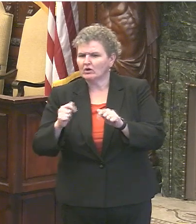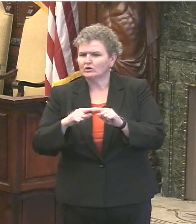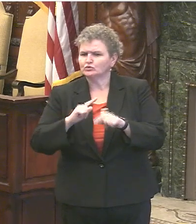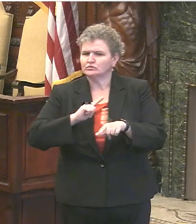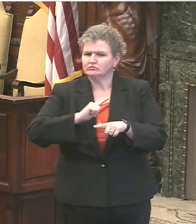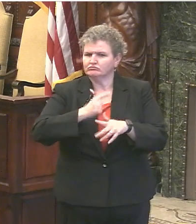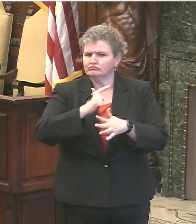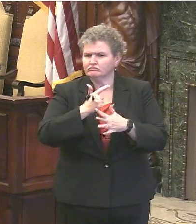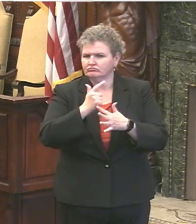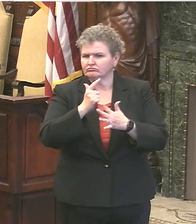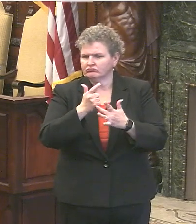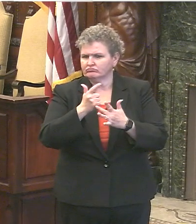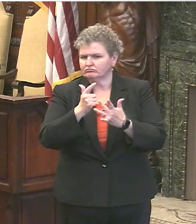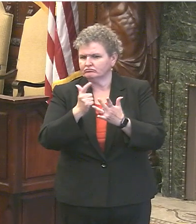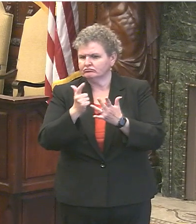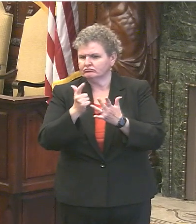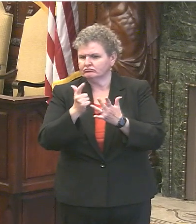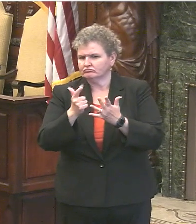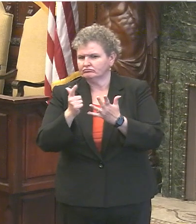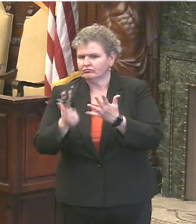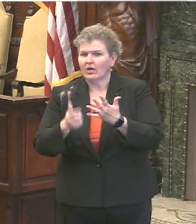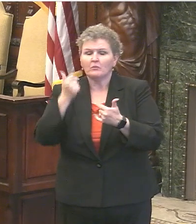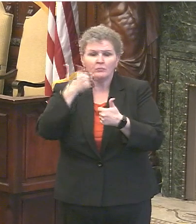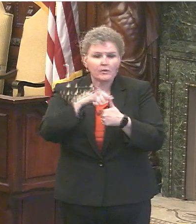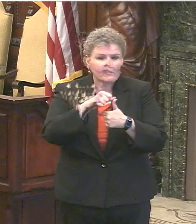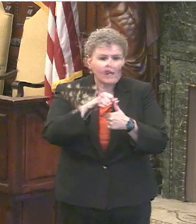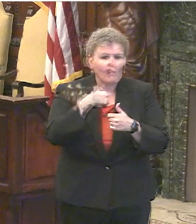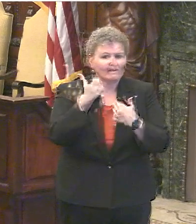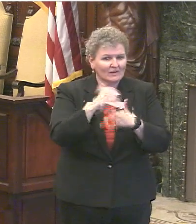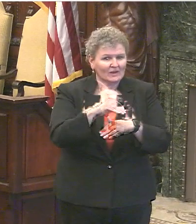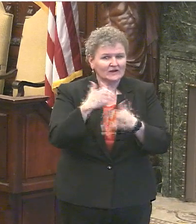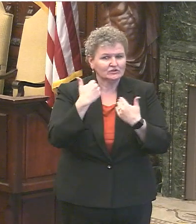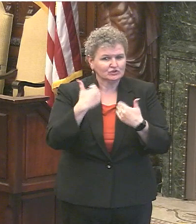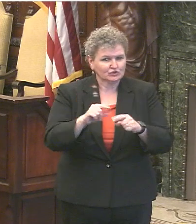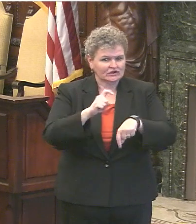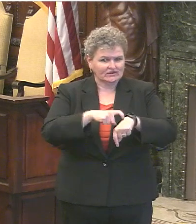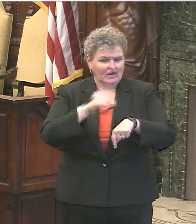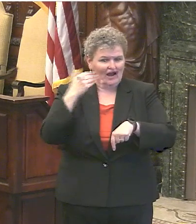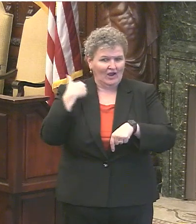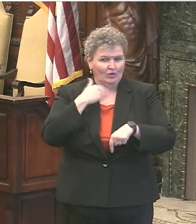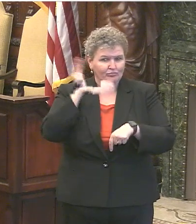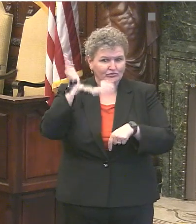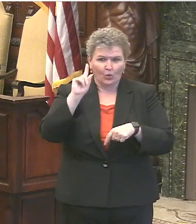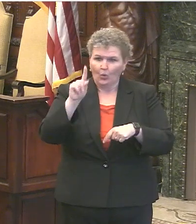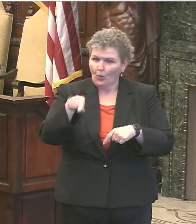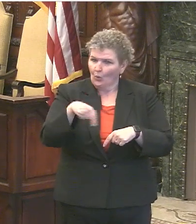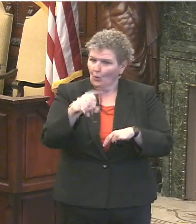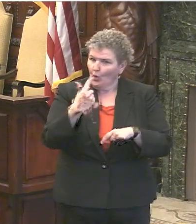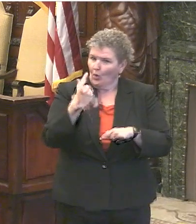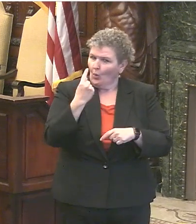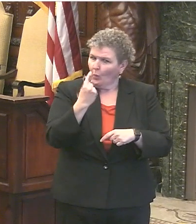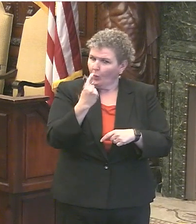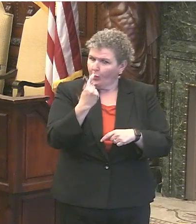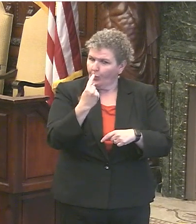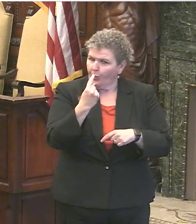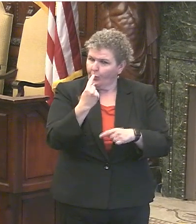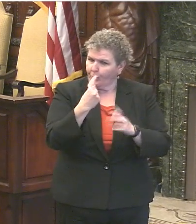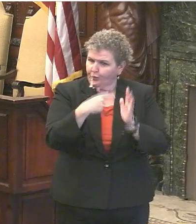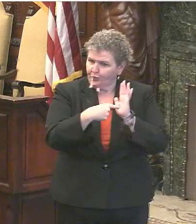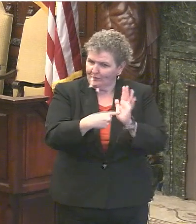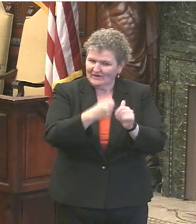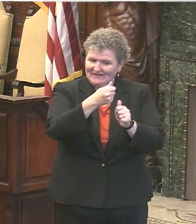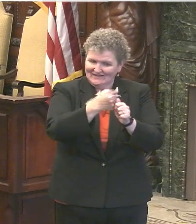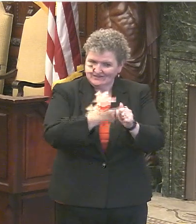later. Please remember, we do have limited time during these briefings, so only one representative from each